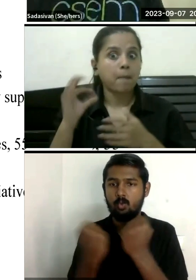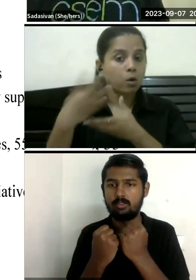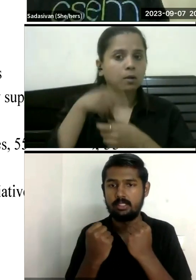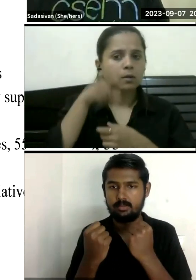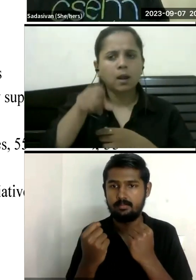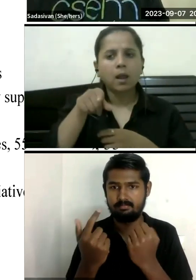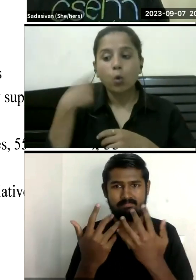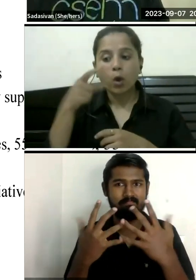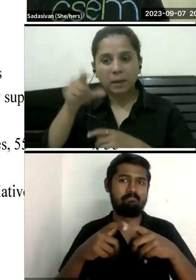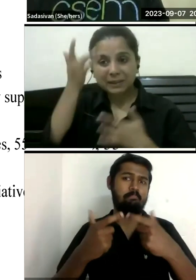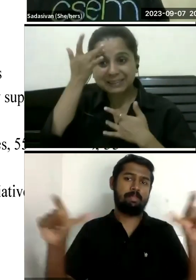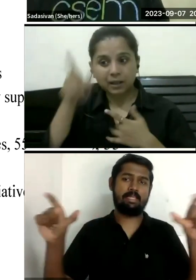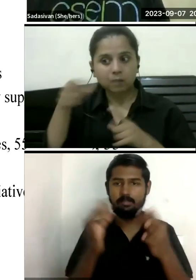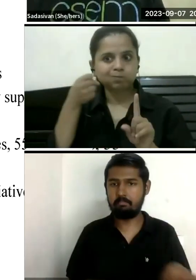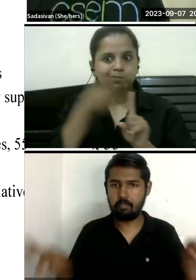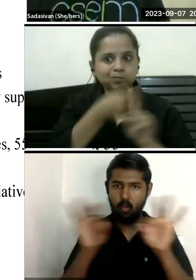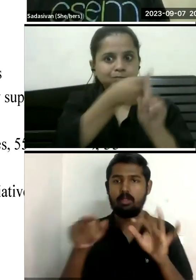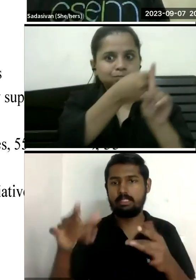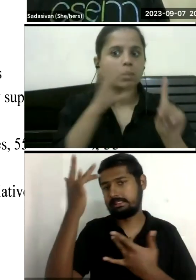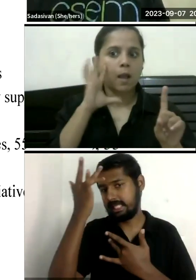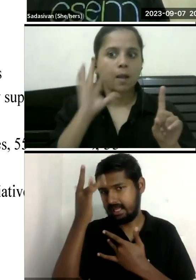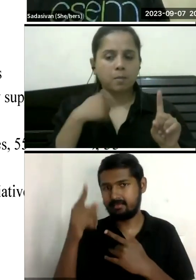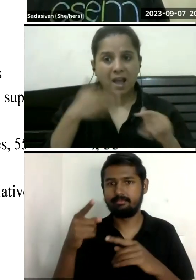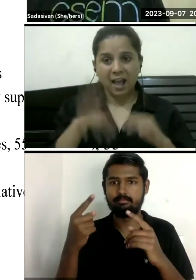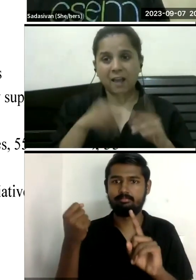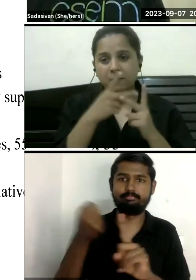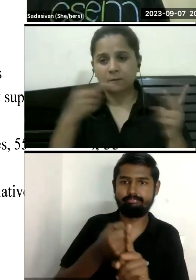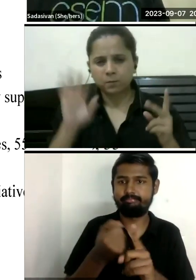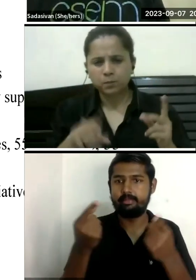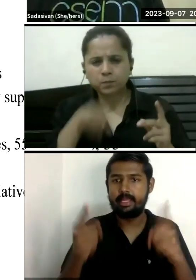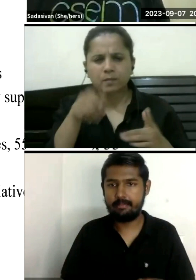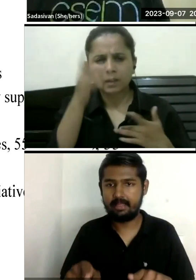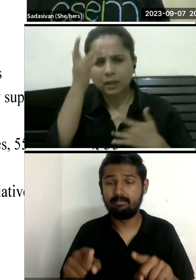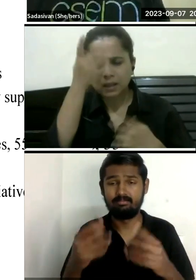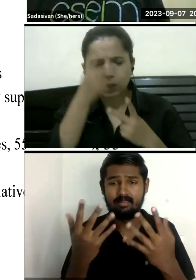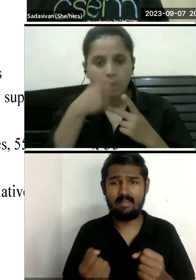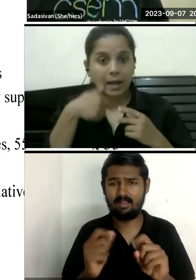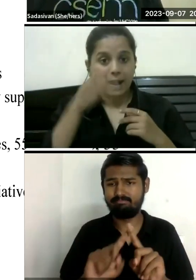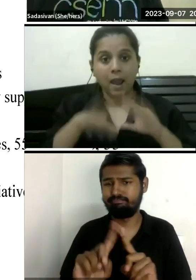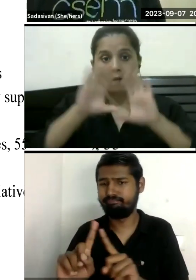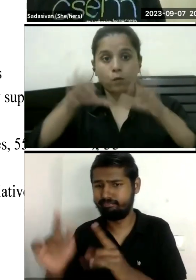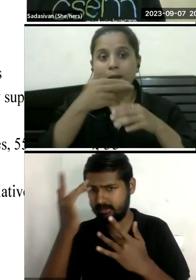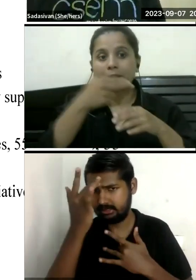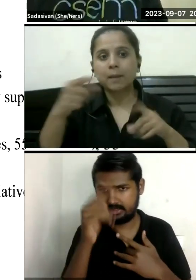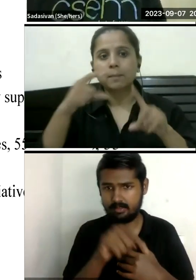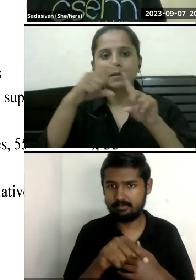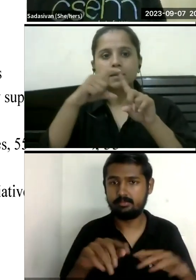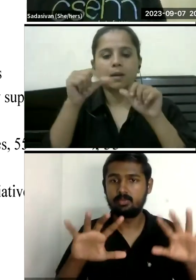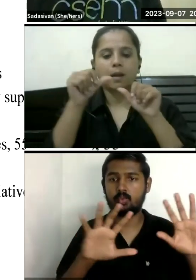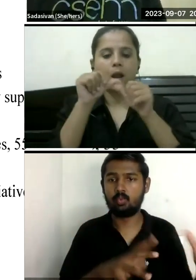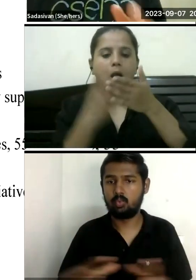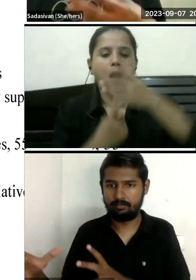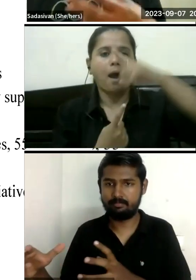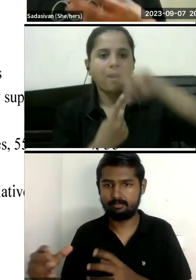groups. We have Dystrophy Annihilation Research Trust based in Bangalore,